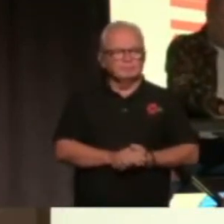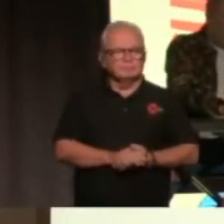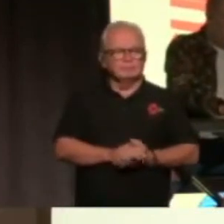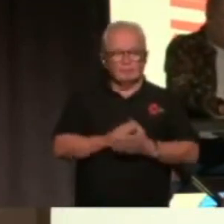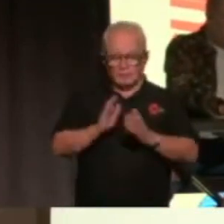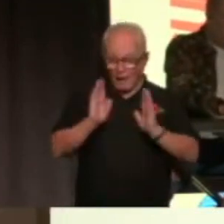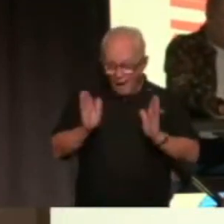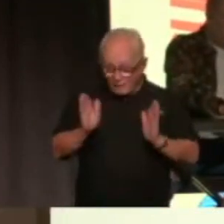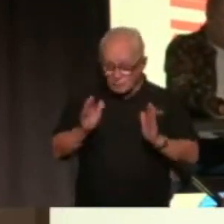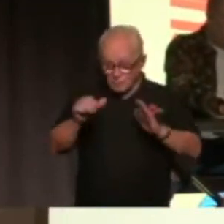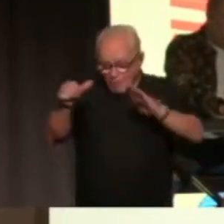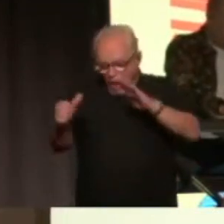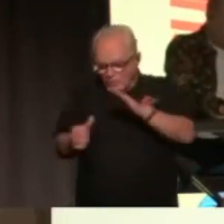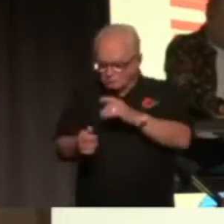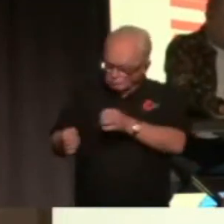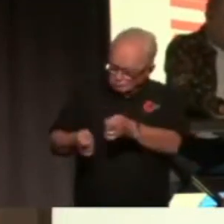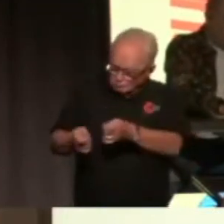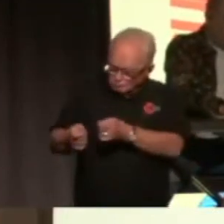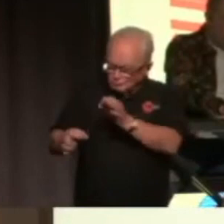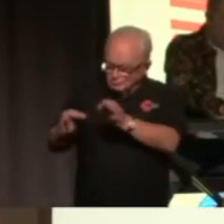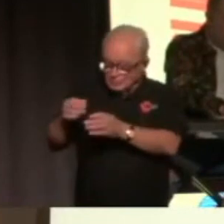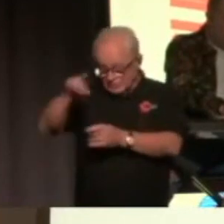We're going to come under the government of Satan,